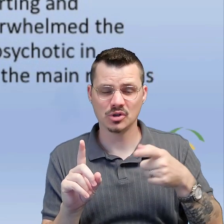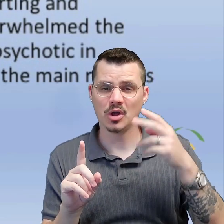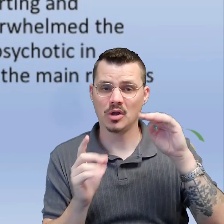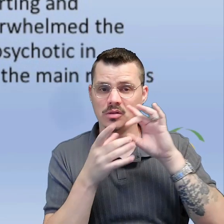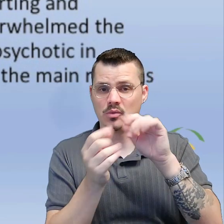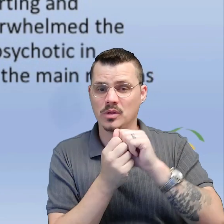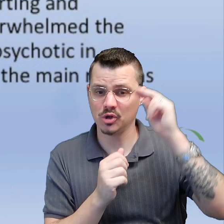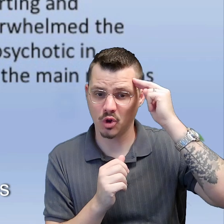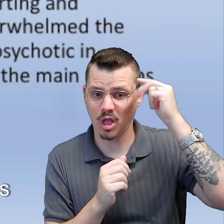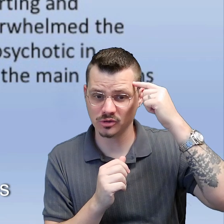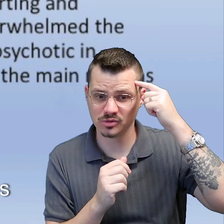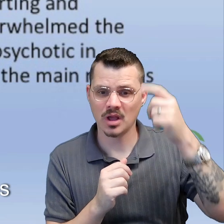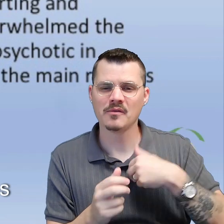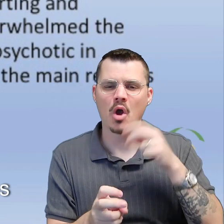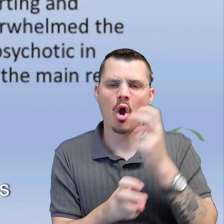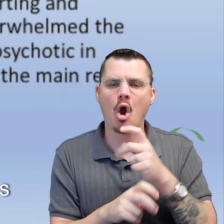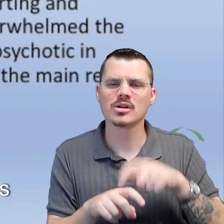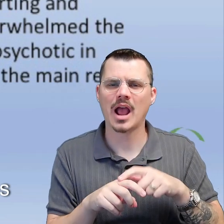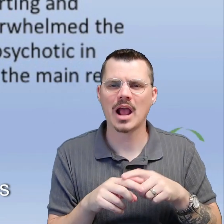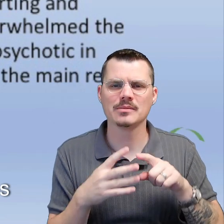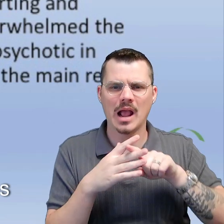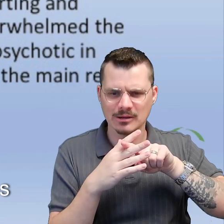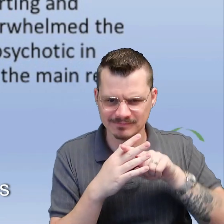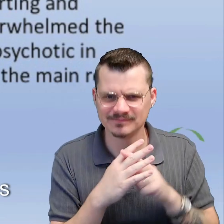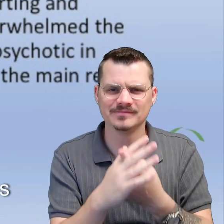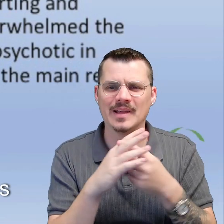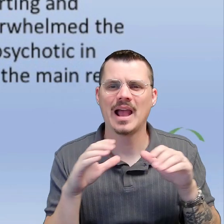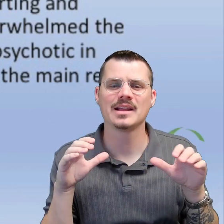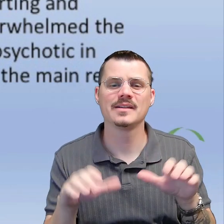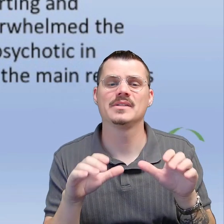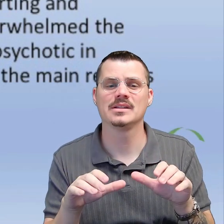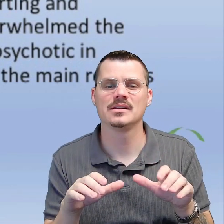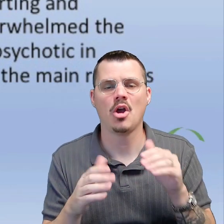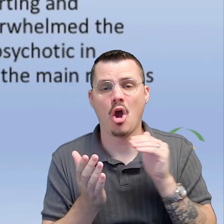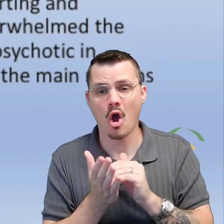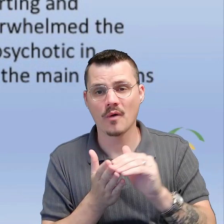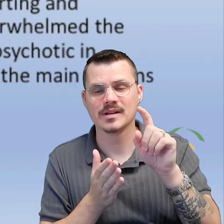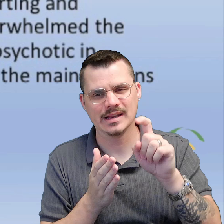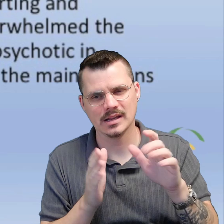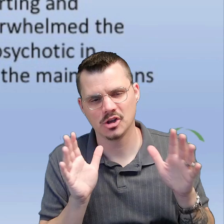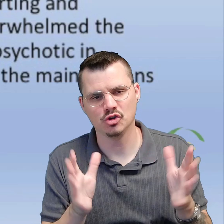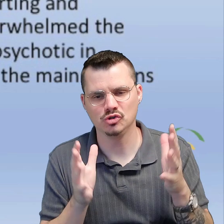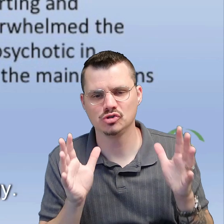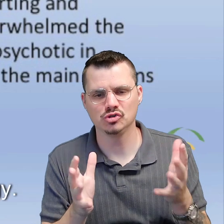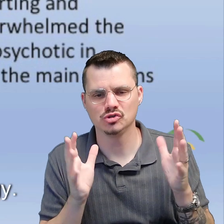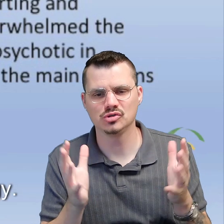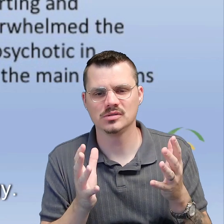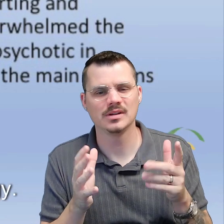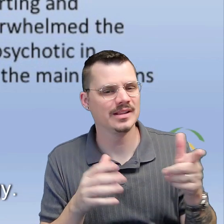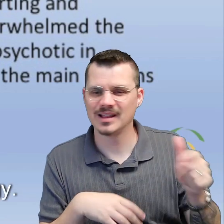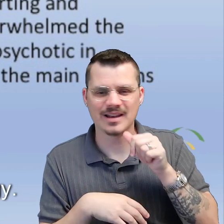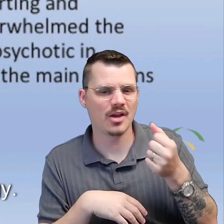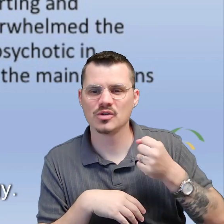neurologically speaking, have a hard time initiating activities, often need encouragement. It's not